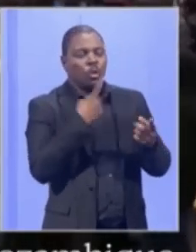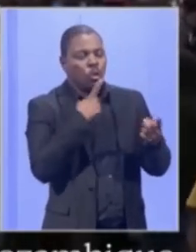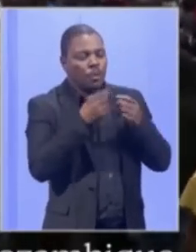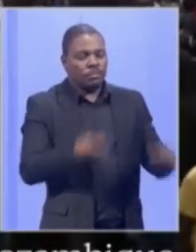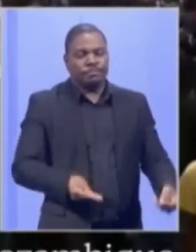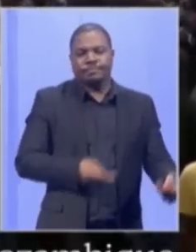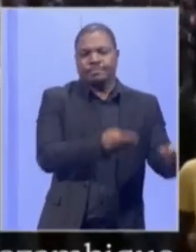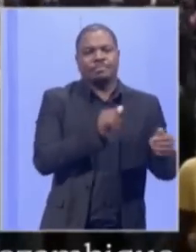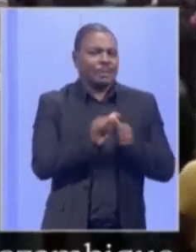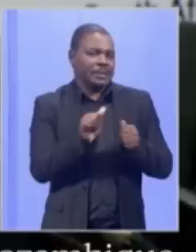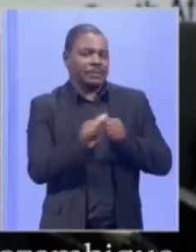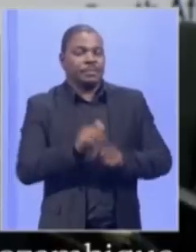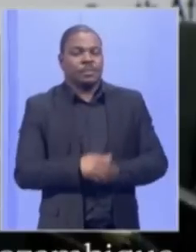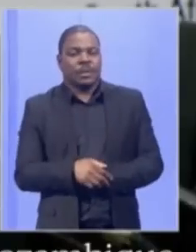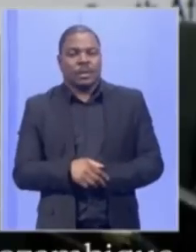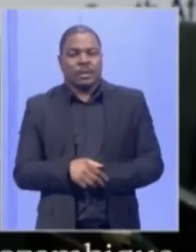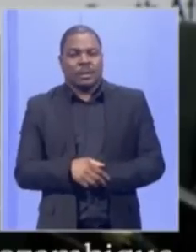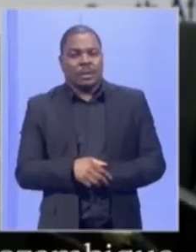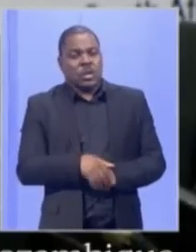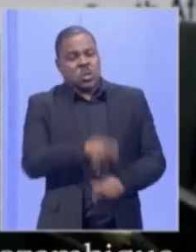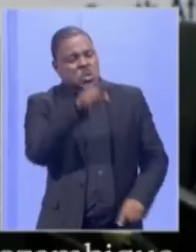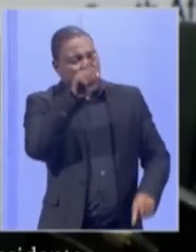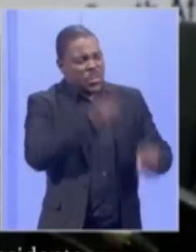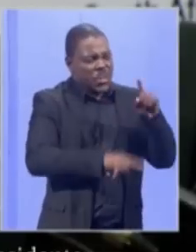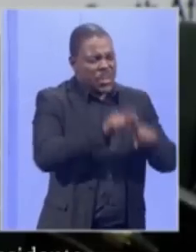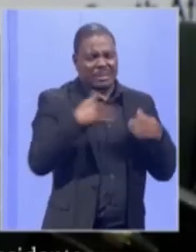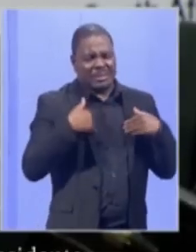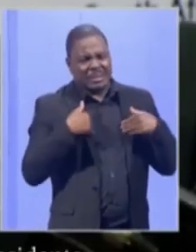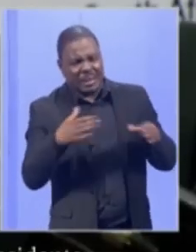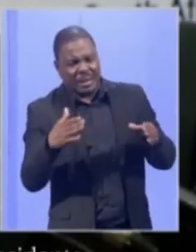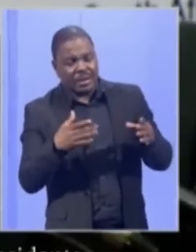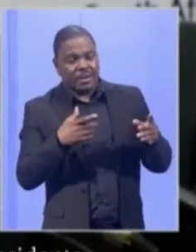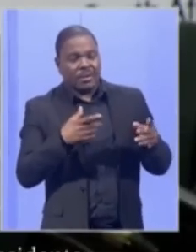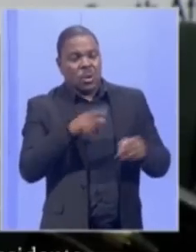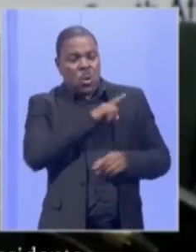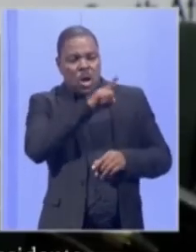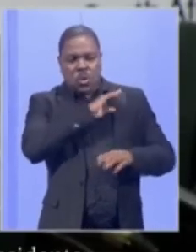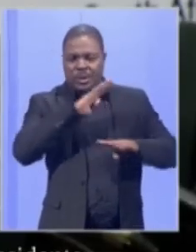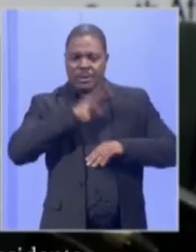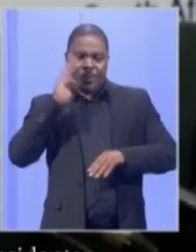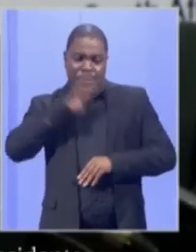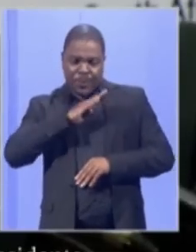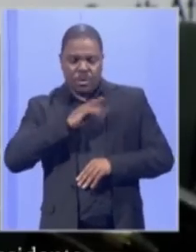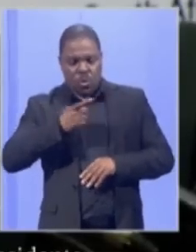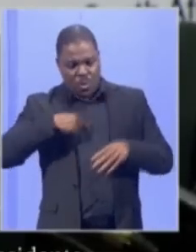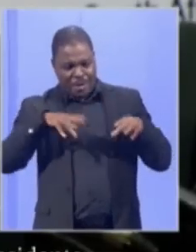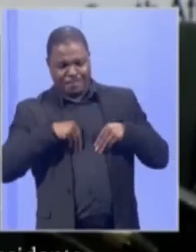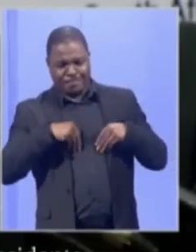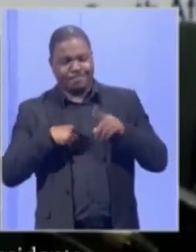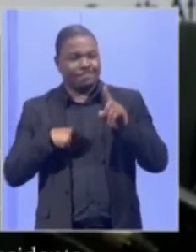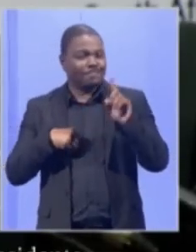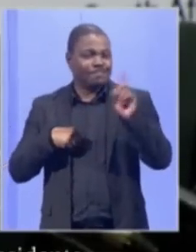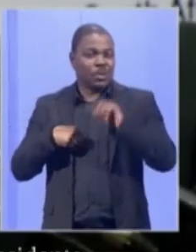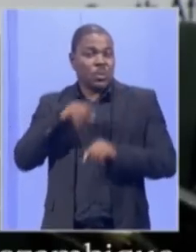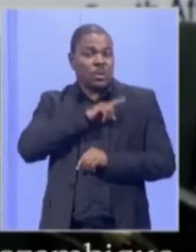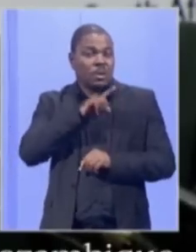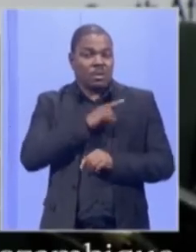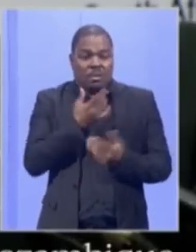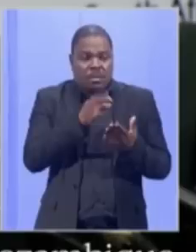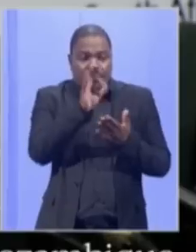yona. The incitement of violence by an aggrieved party is not acceptable, because it will mean we will not